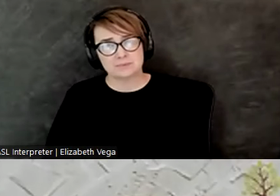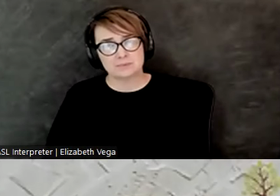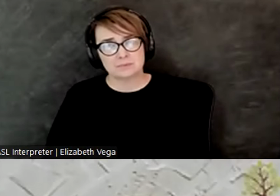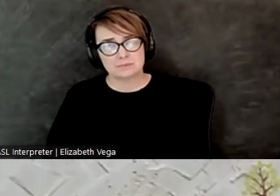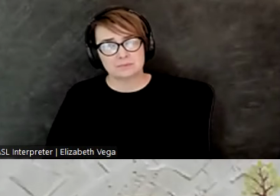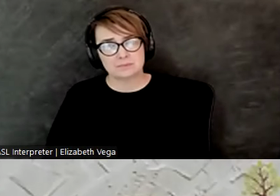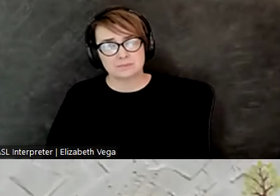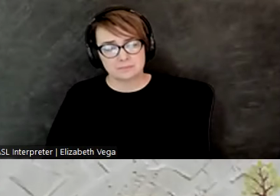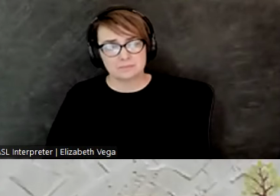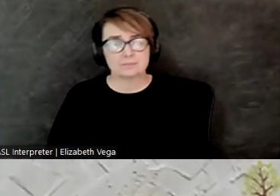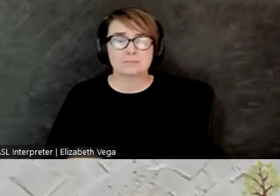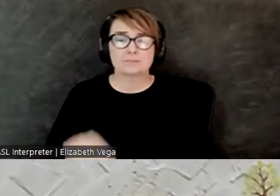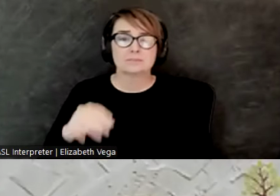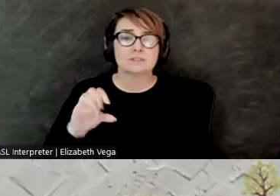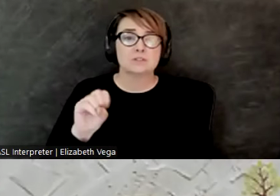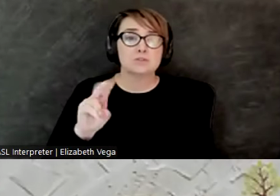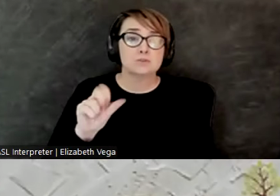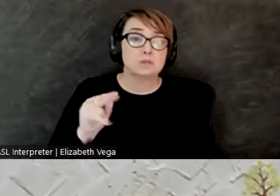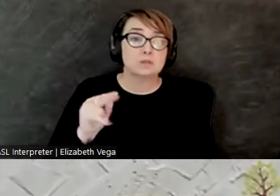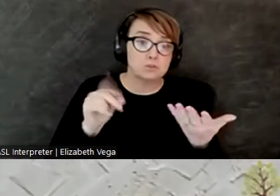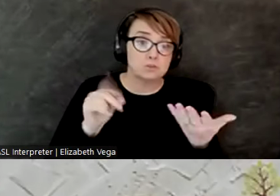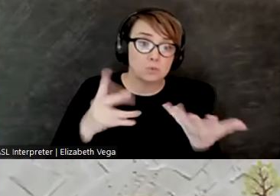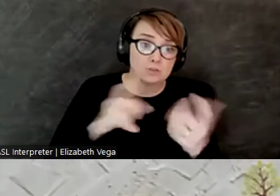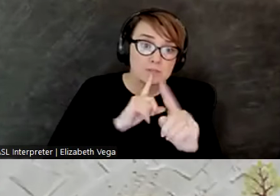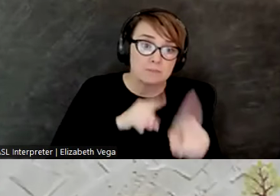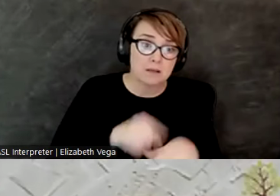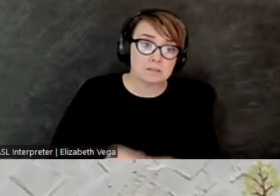Susan Formaker, do you want to respond to that?